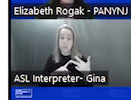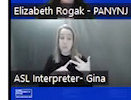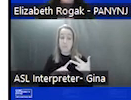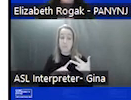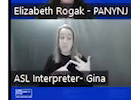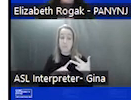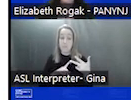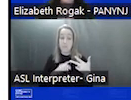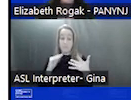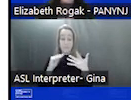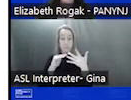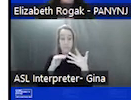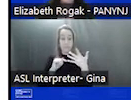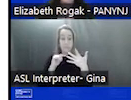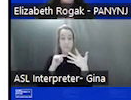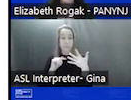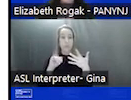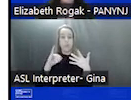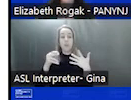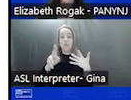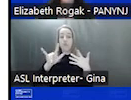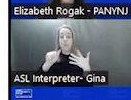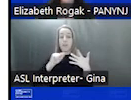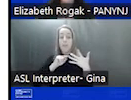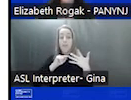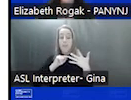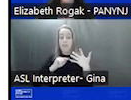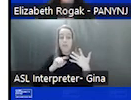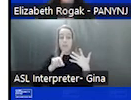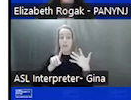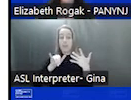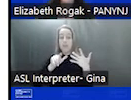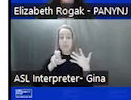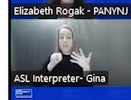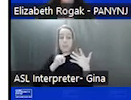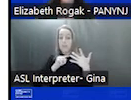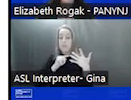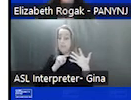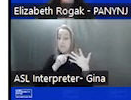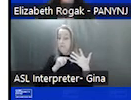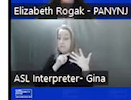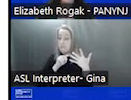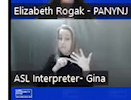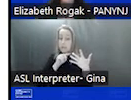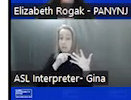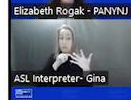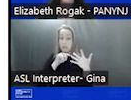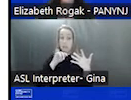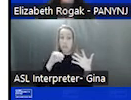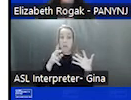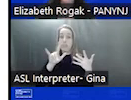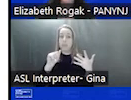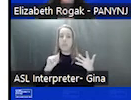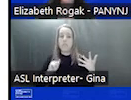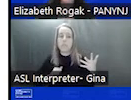The following two speakers who have registered are Julia Campanelli, followed by Dylan Jared Rice. Is Julia Campanelli? This is Mary Flaherty.